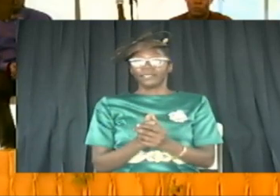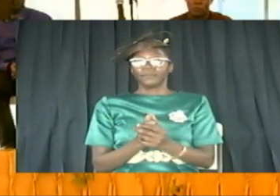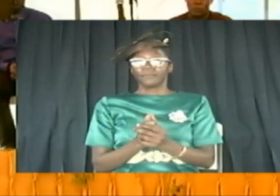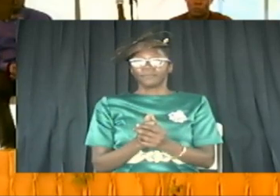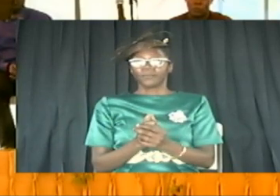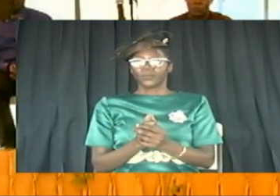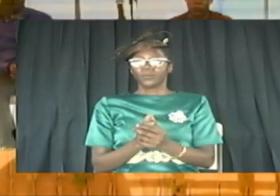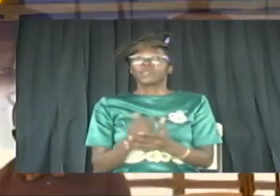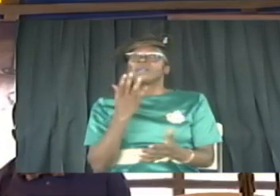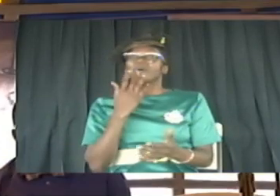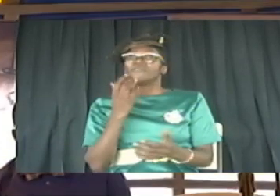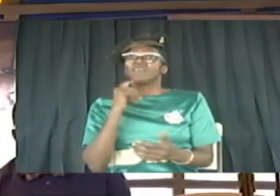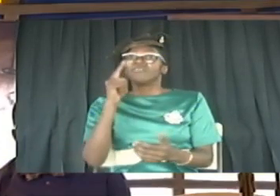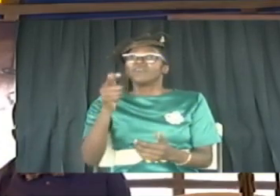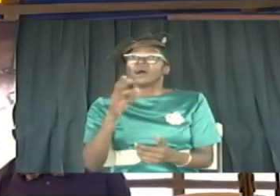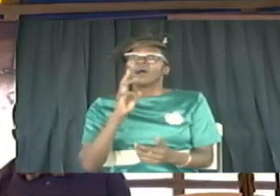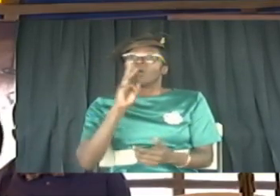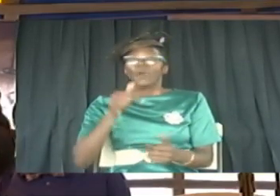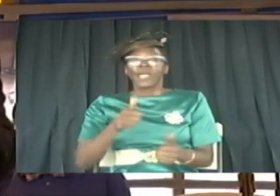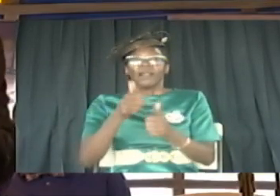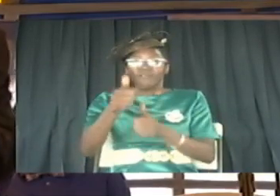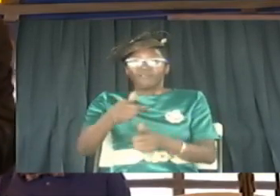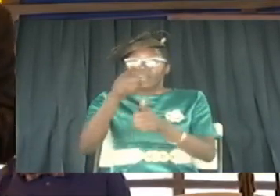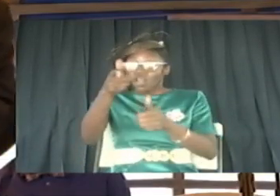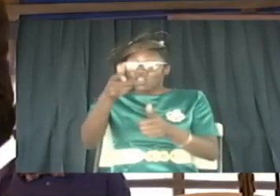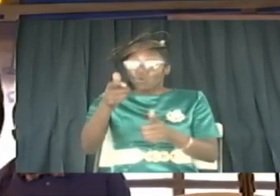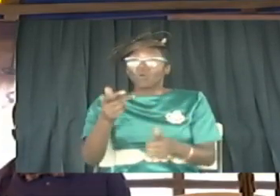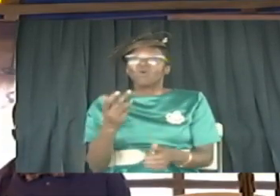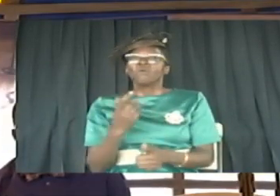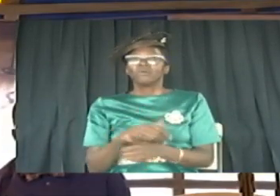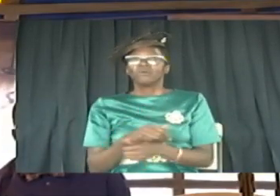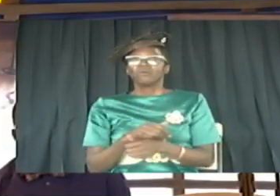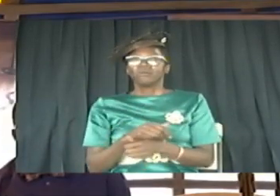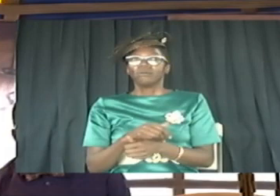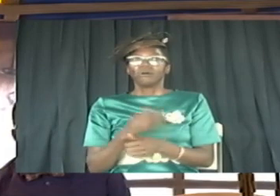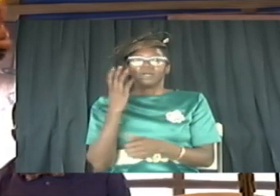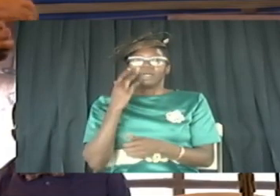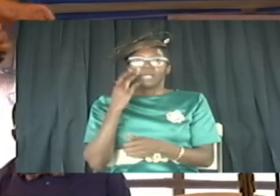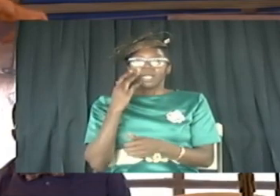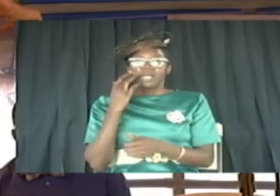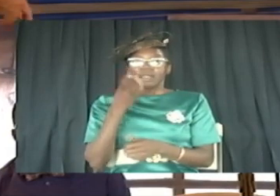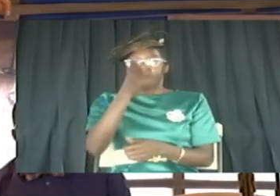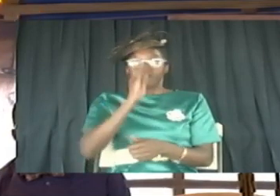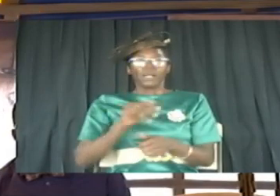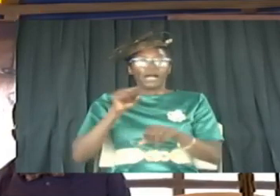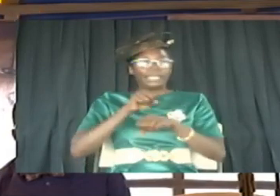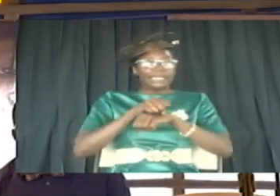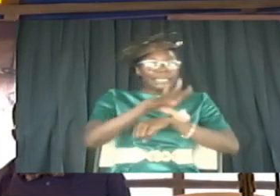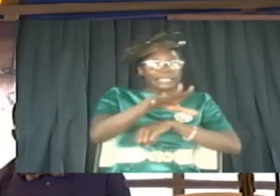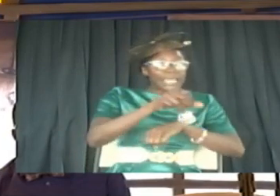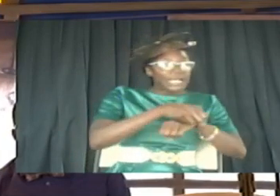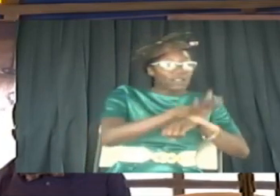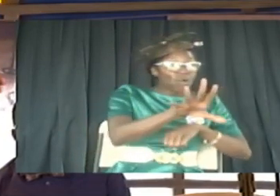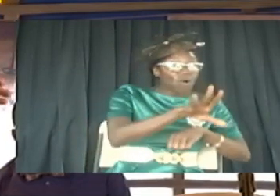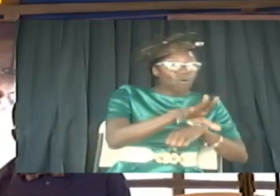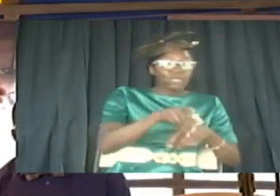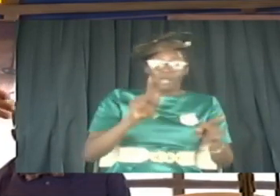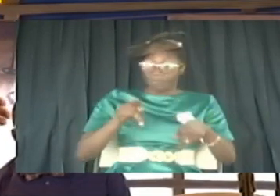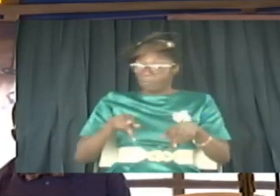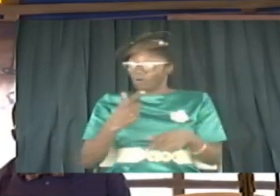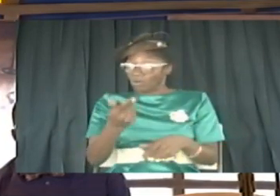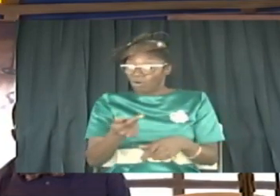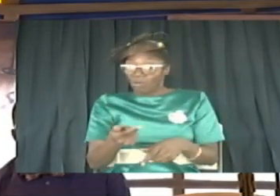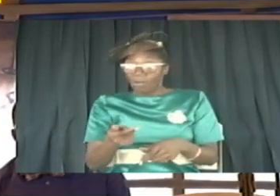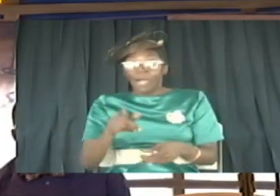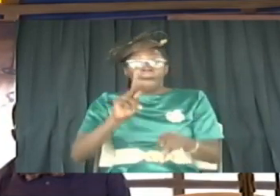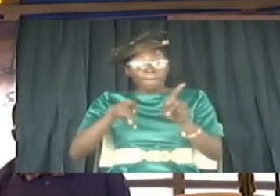Favor will follow you, and if God send it out, it's not coming back. People might change things around, but let me tell you,